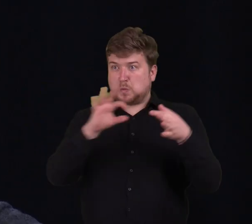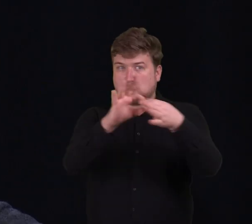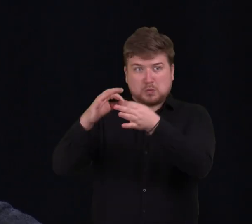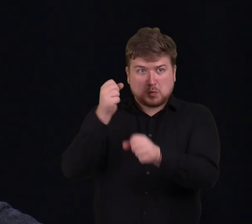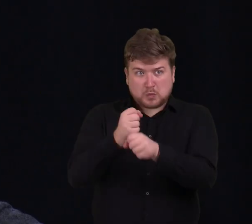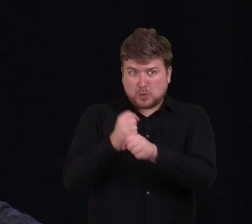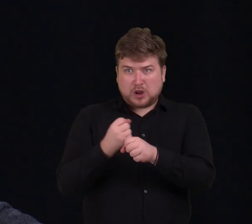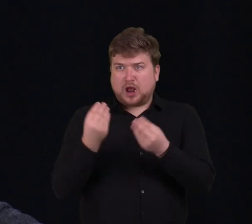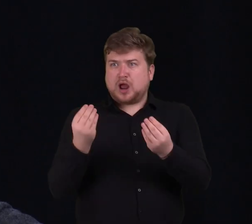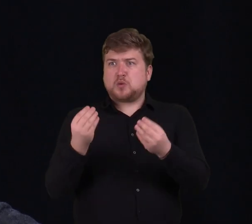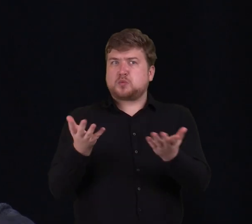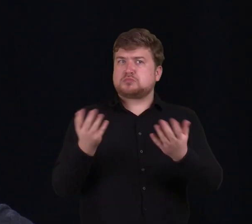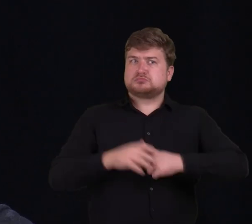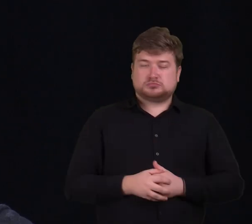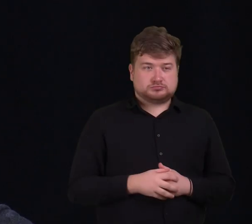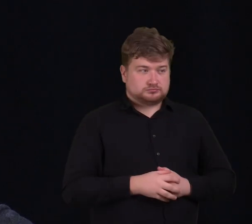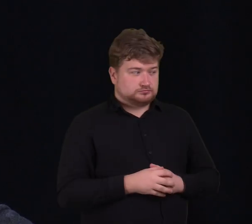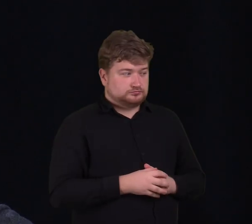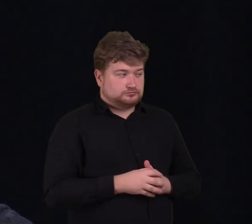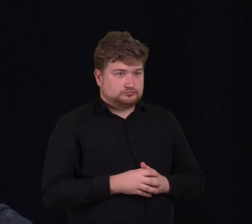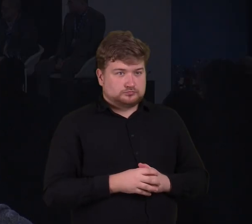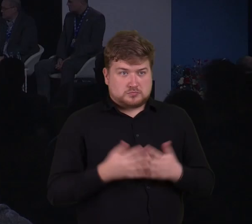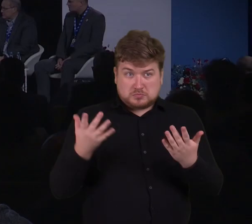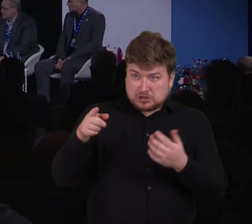lobby for better ITI instruments in the future?